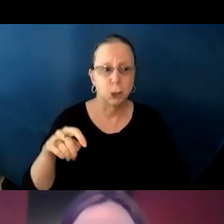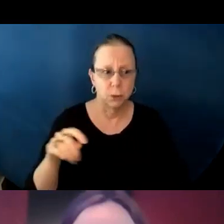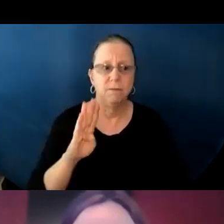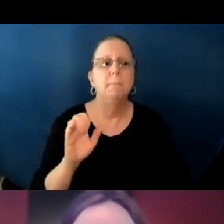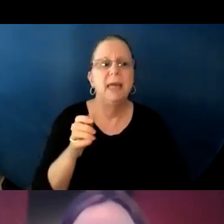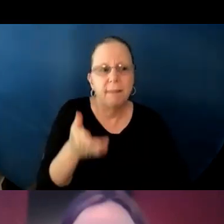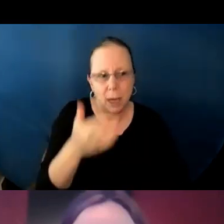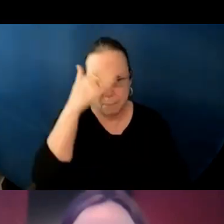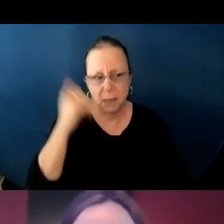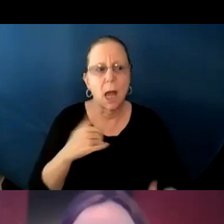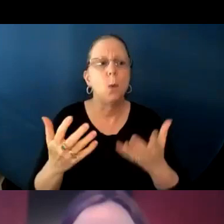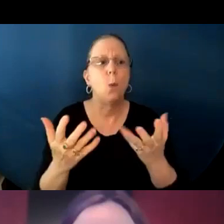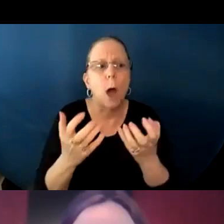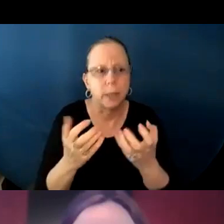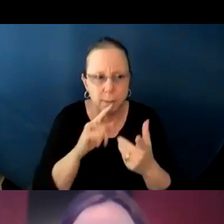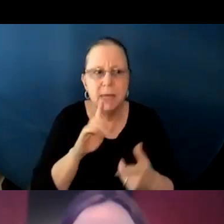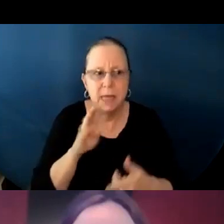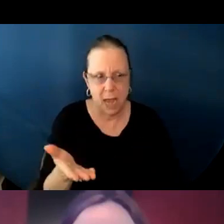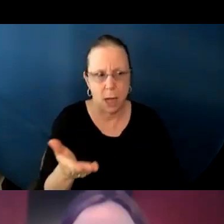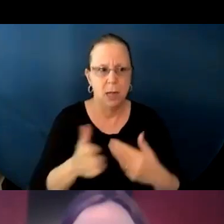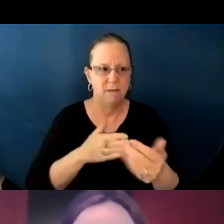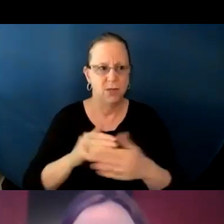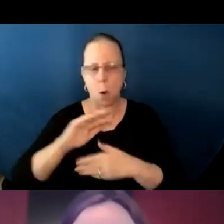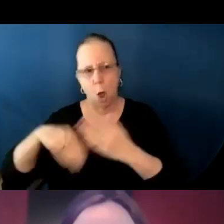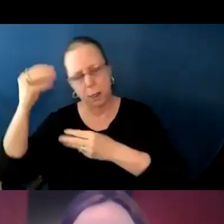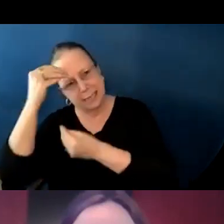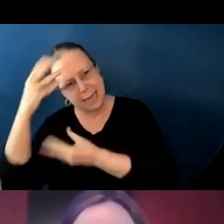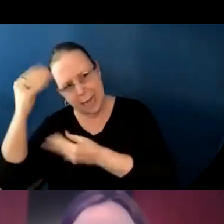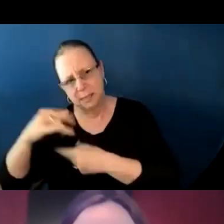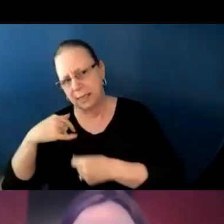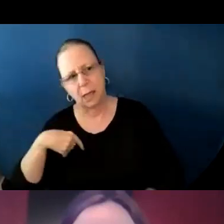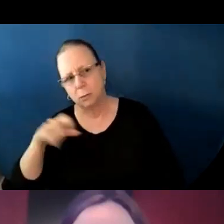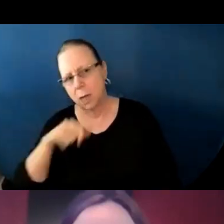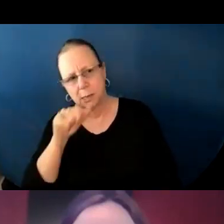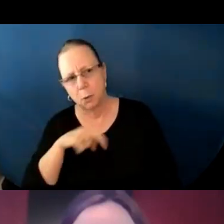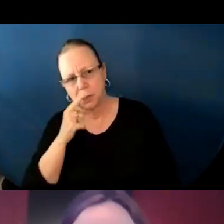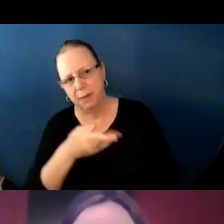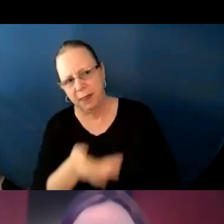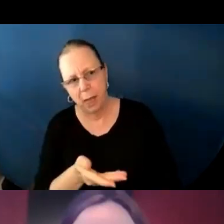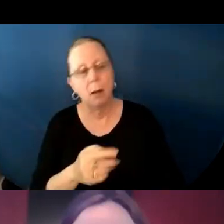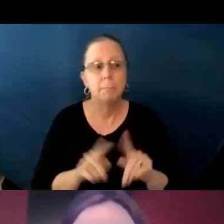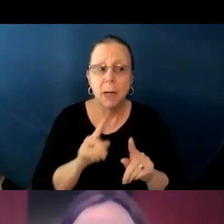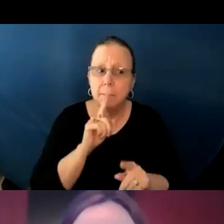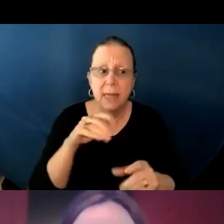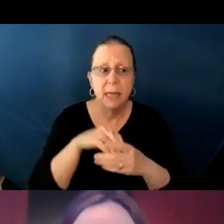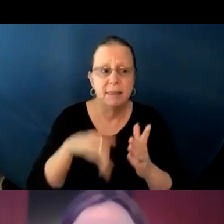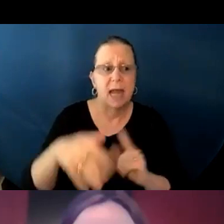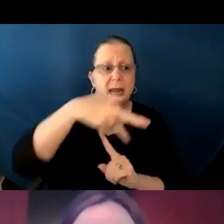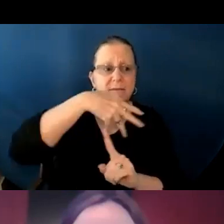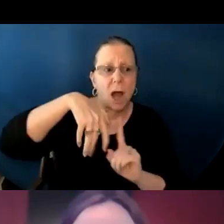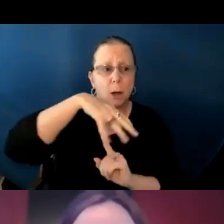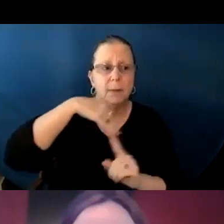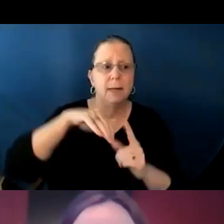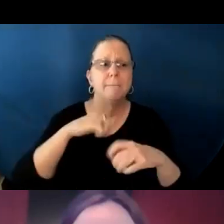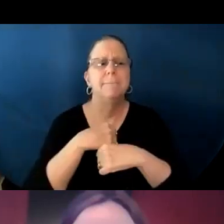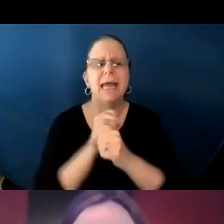to be there, even though all the data said that I wasn't supposed to. But being in that environment created the